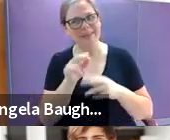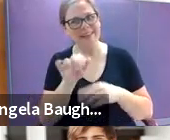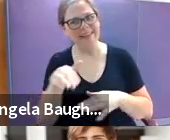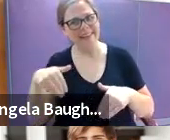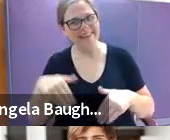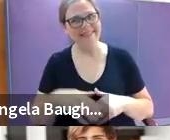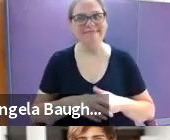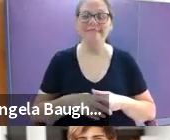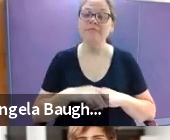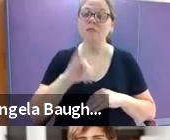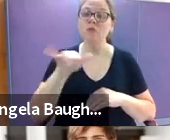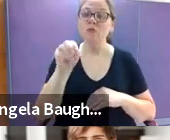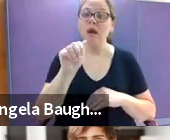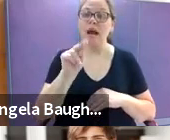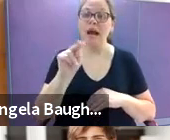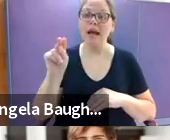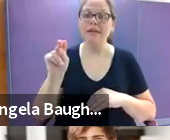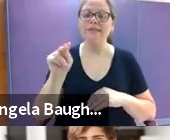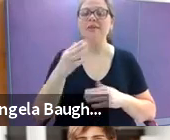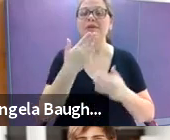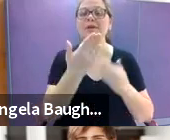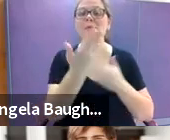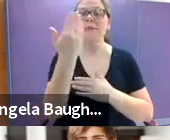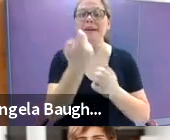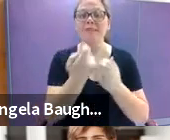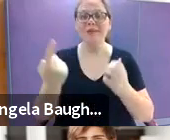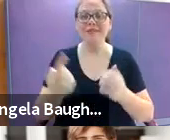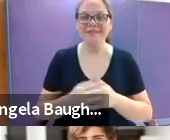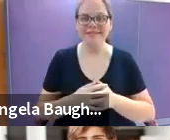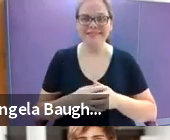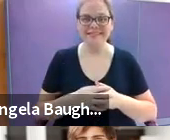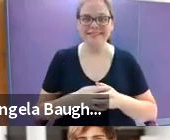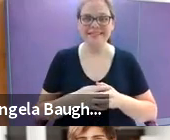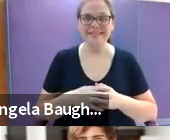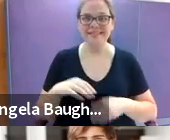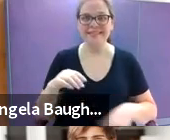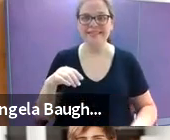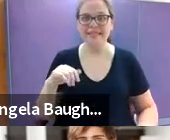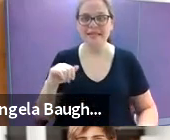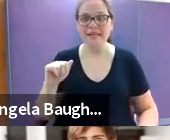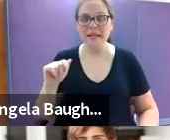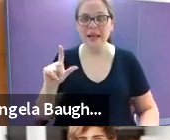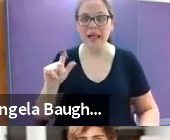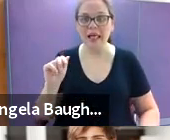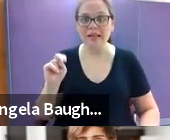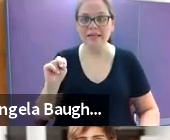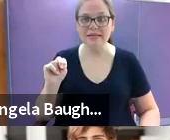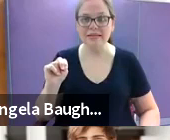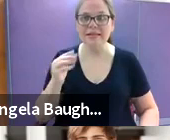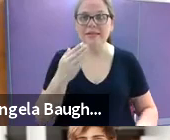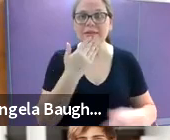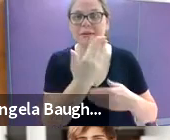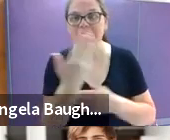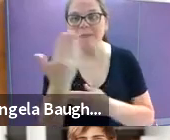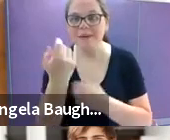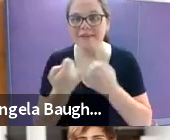Joanne? Good morning, everybody. Good morning, Joanne. Alan? Good morning,